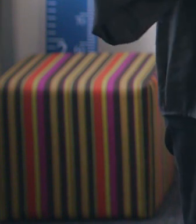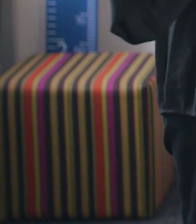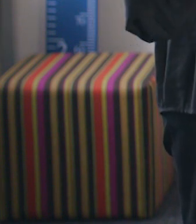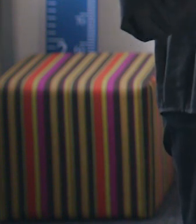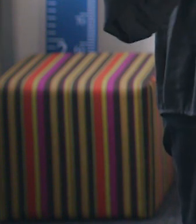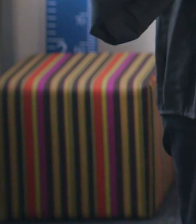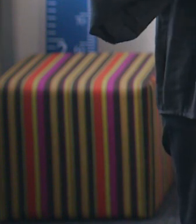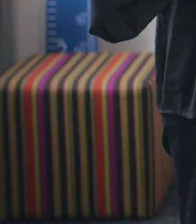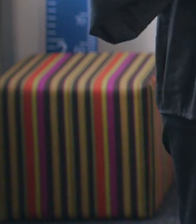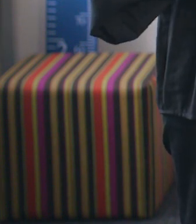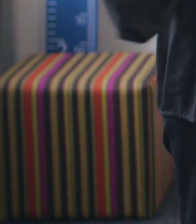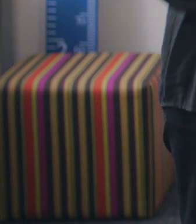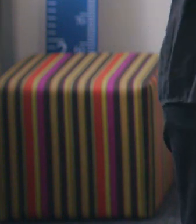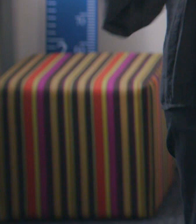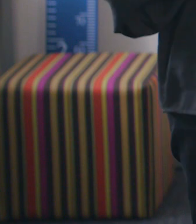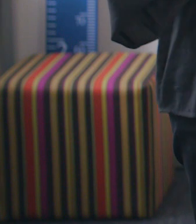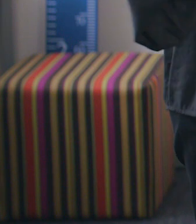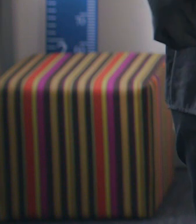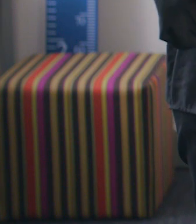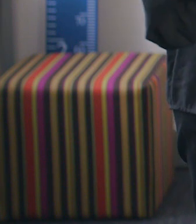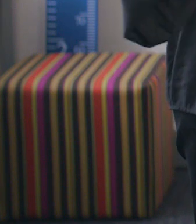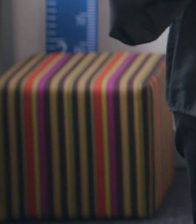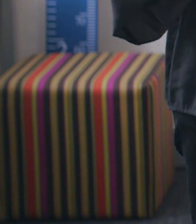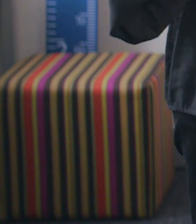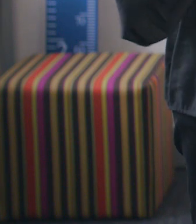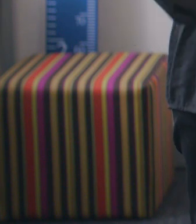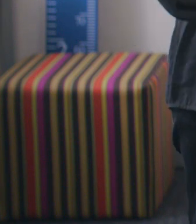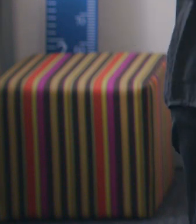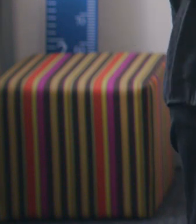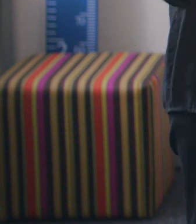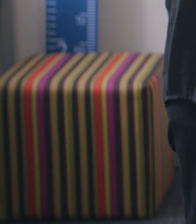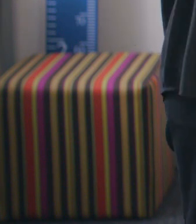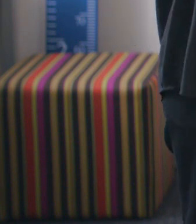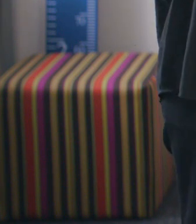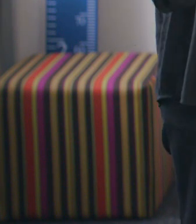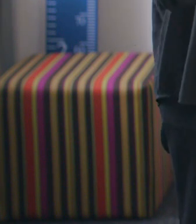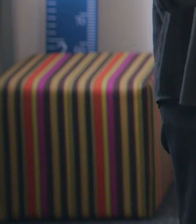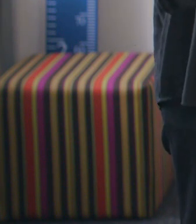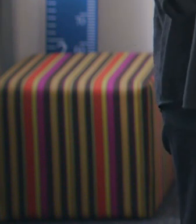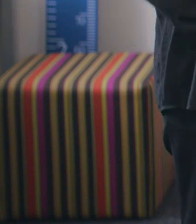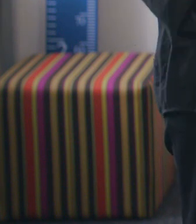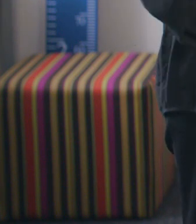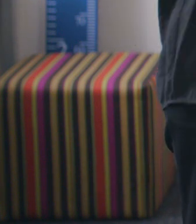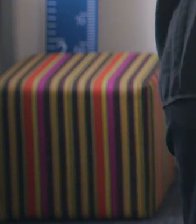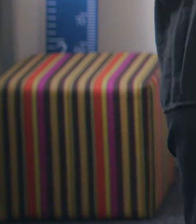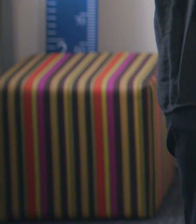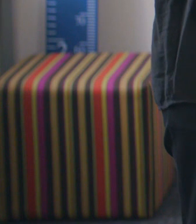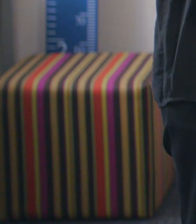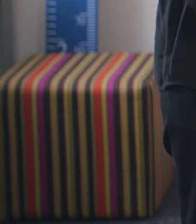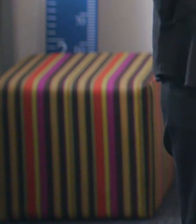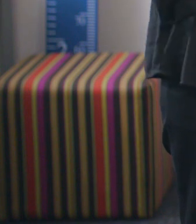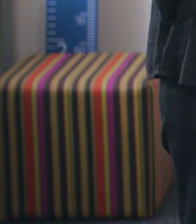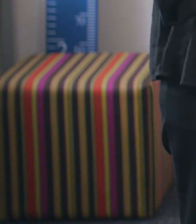today. When you are tummy breathing, you might like to be laying down on the floor, sitting in a